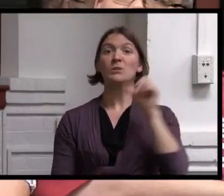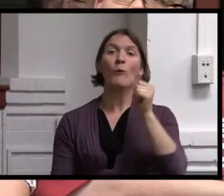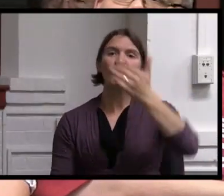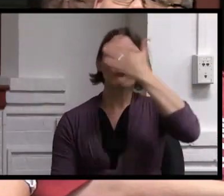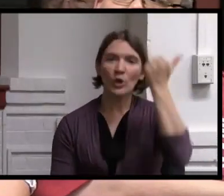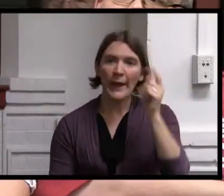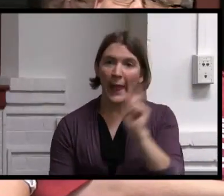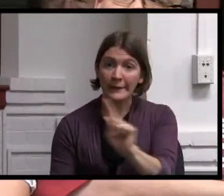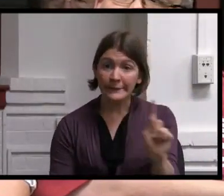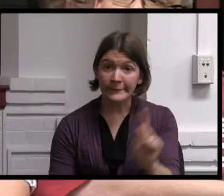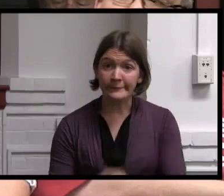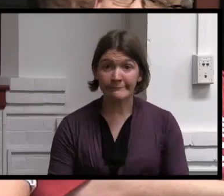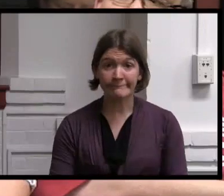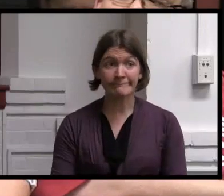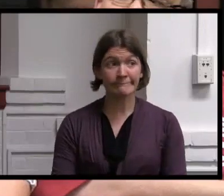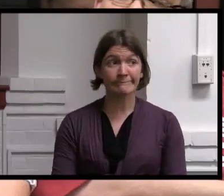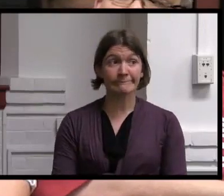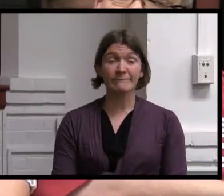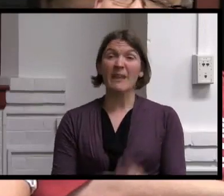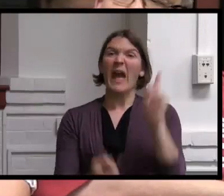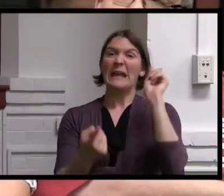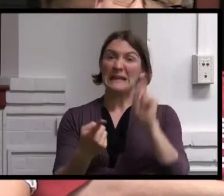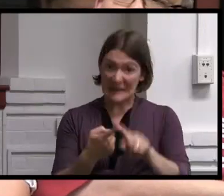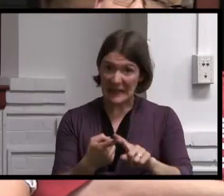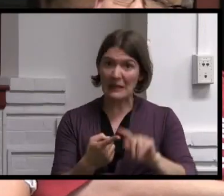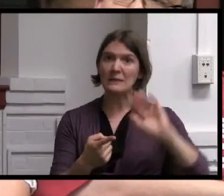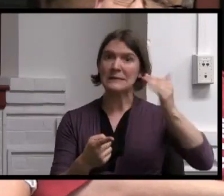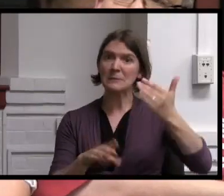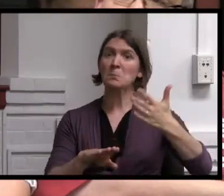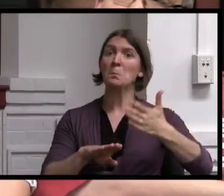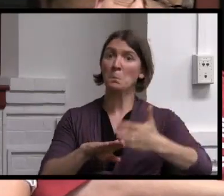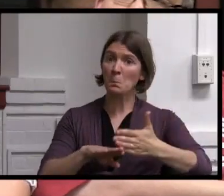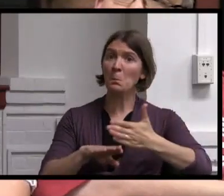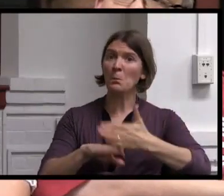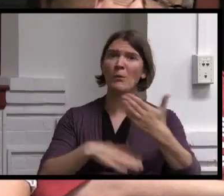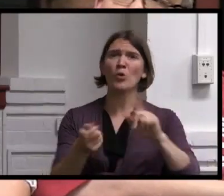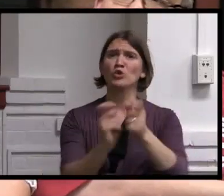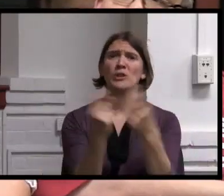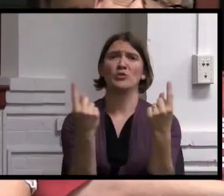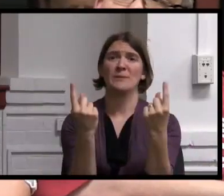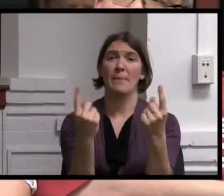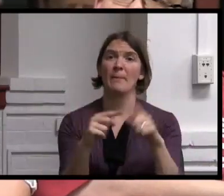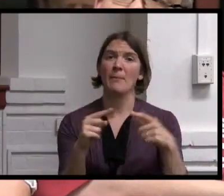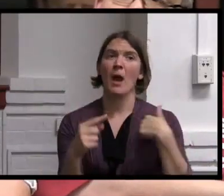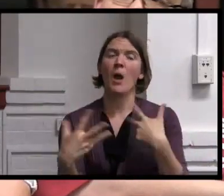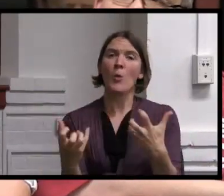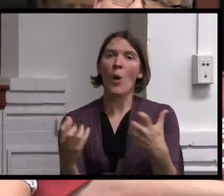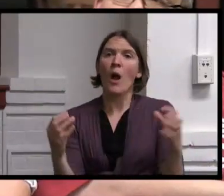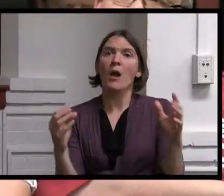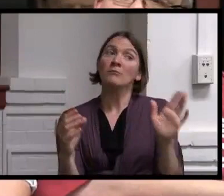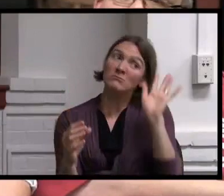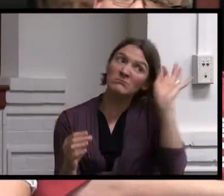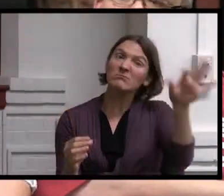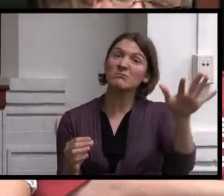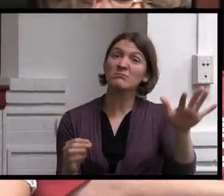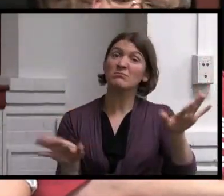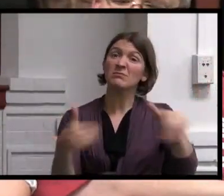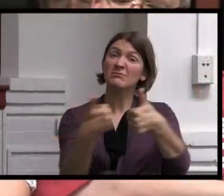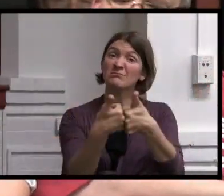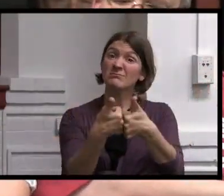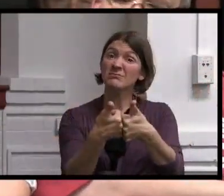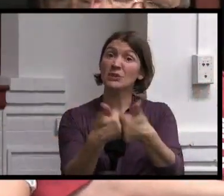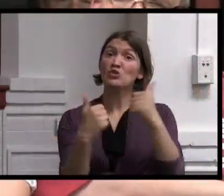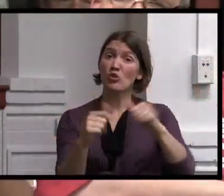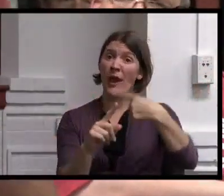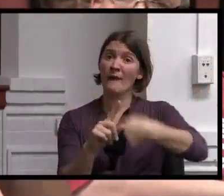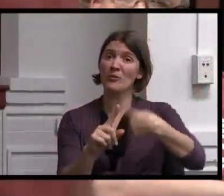in focus until we see some kind of change. That's my challenge to you. It's